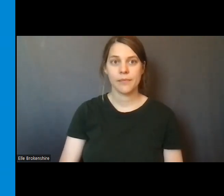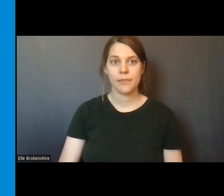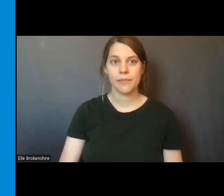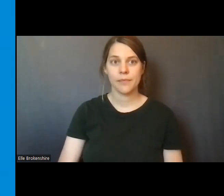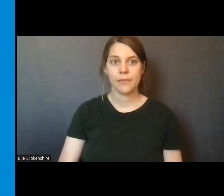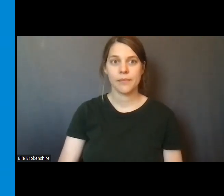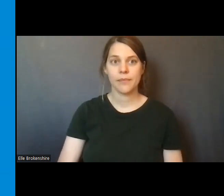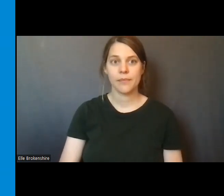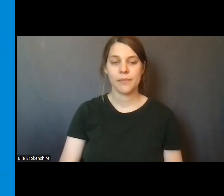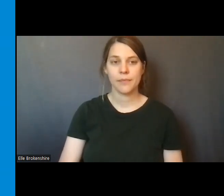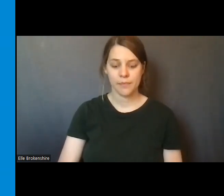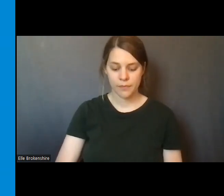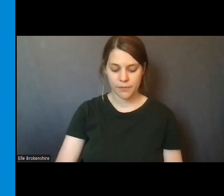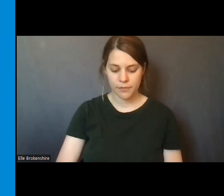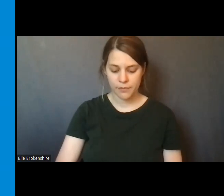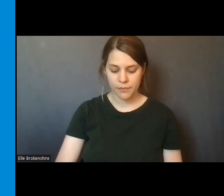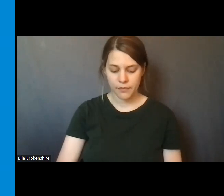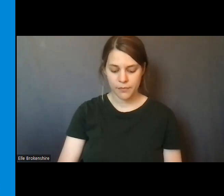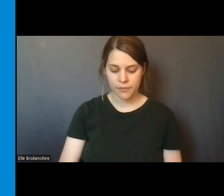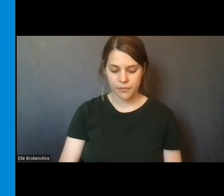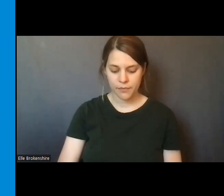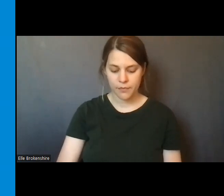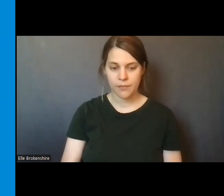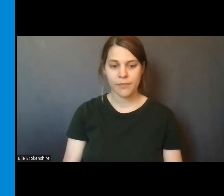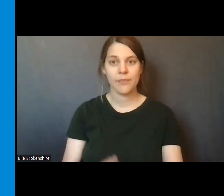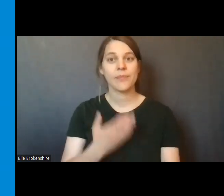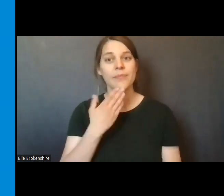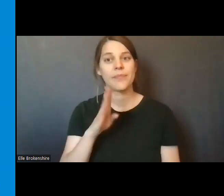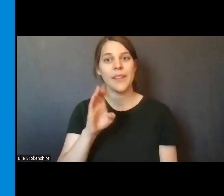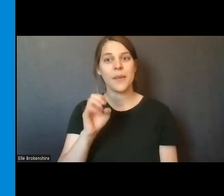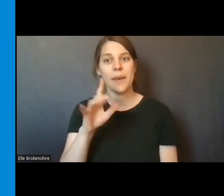Thank you, Becky. I don't know if there's any questions or comments from the board.